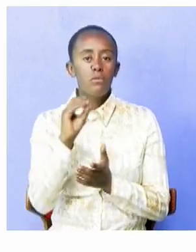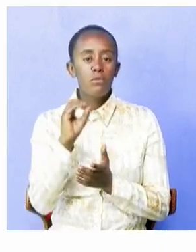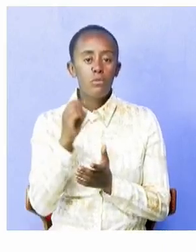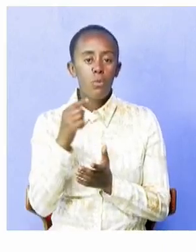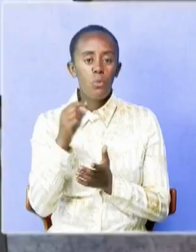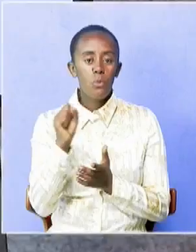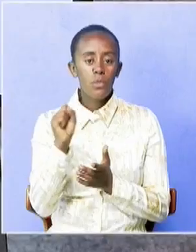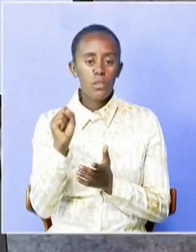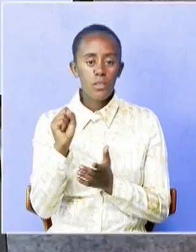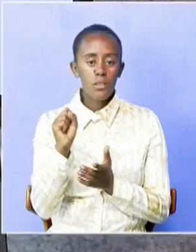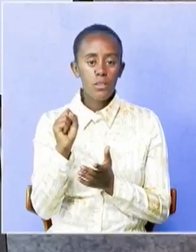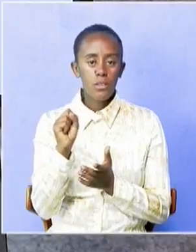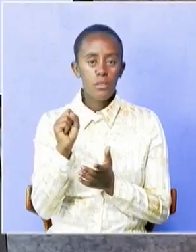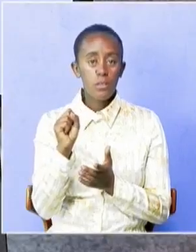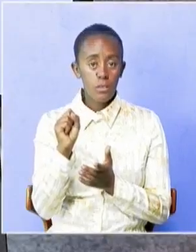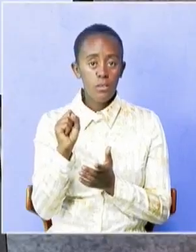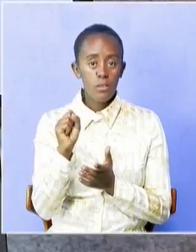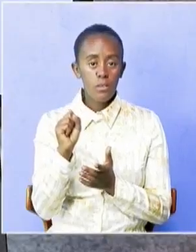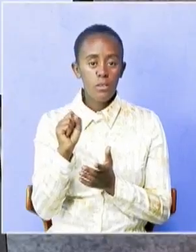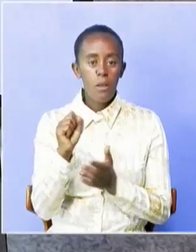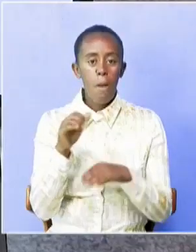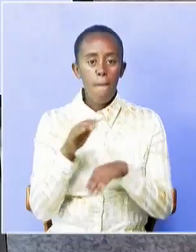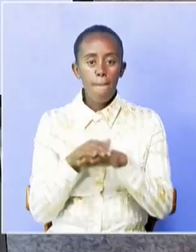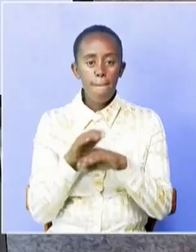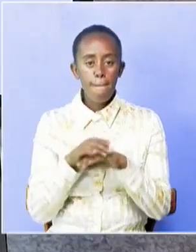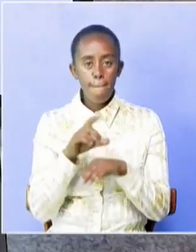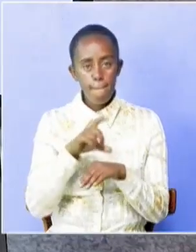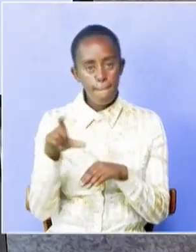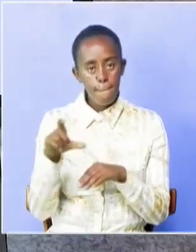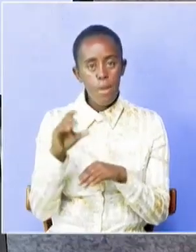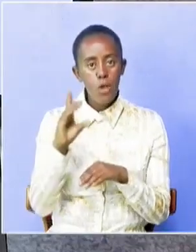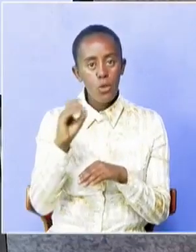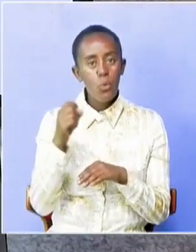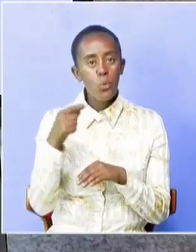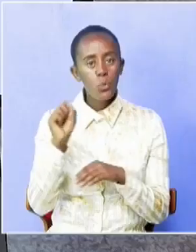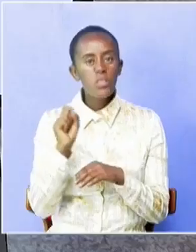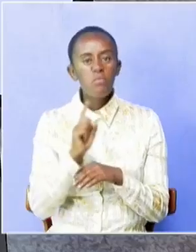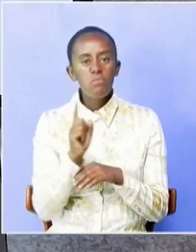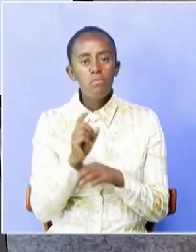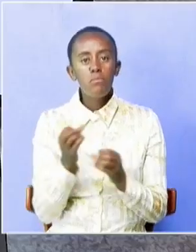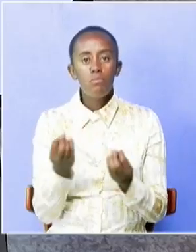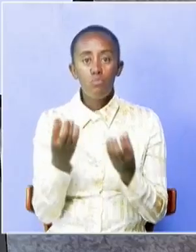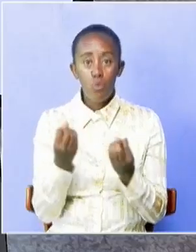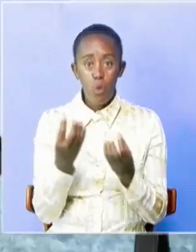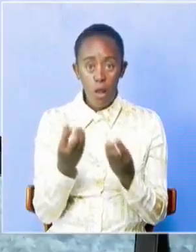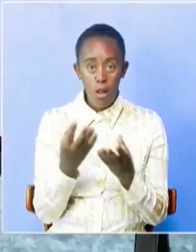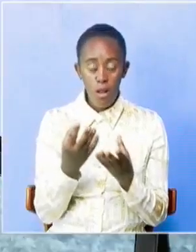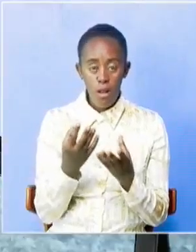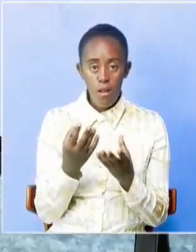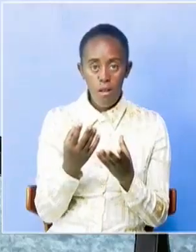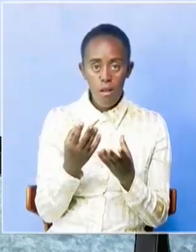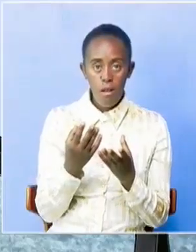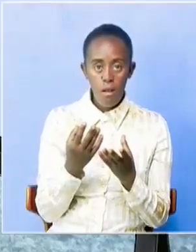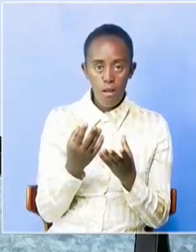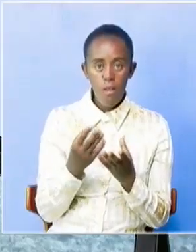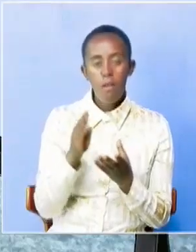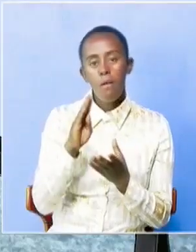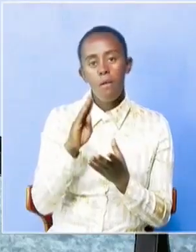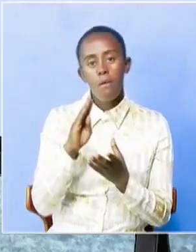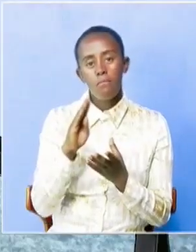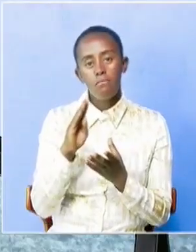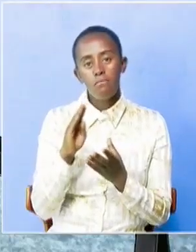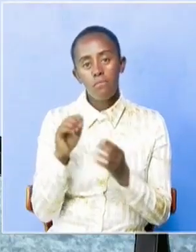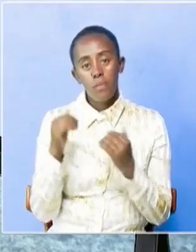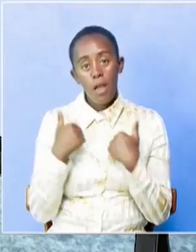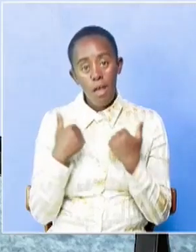balls, okay? The dogs balls. Here, dogs are what? Plural. They are plural and they have